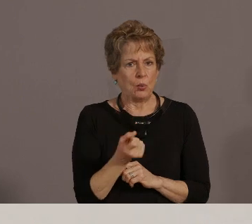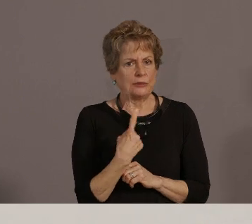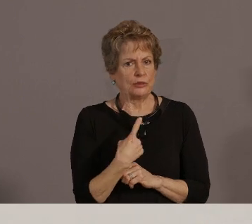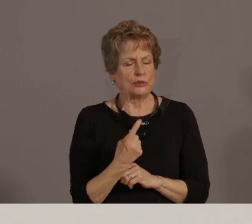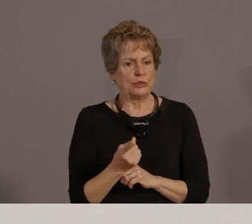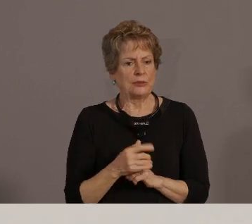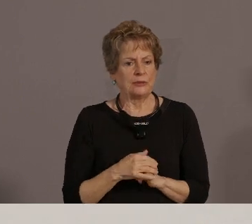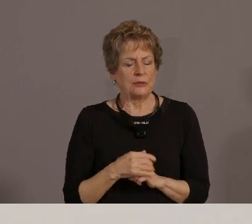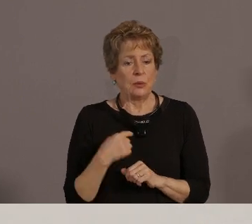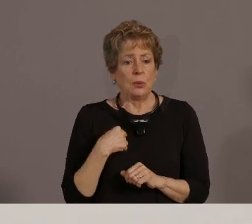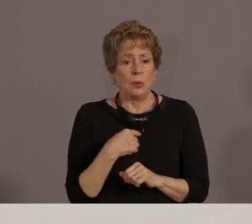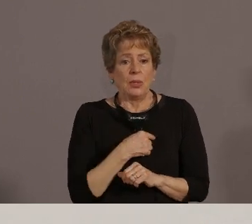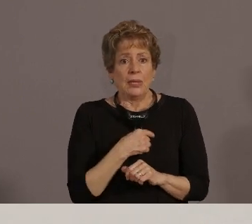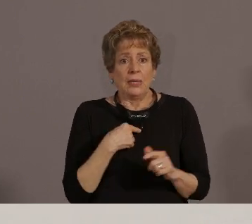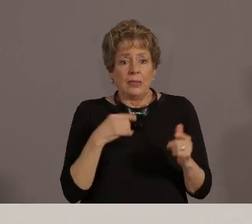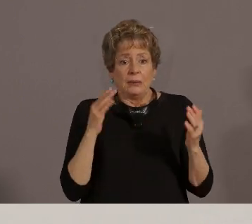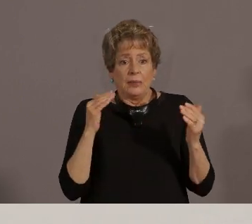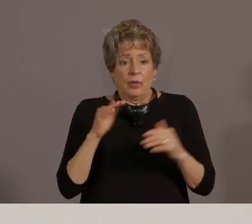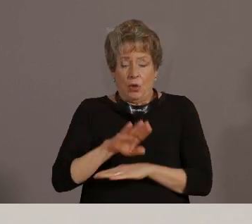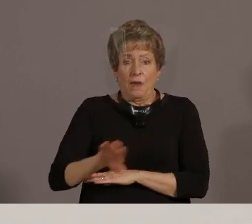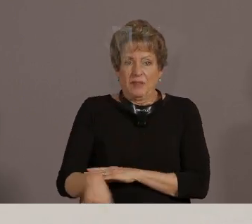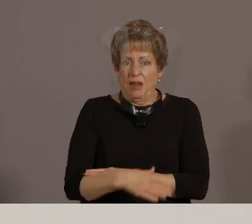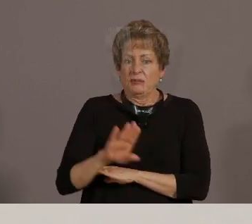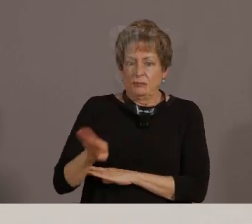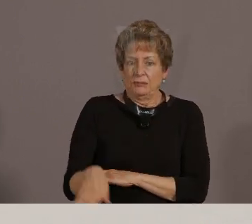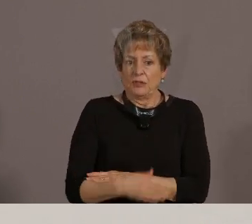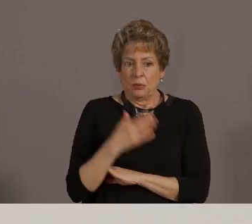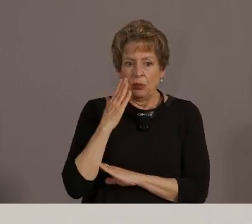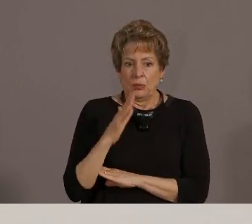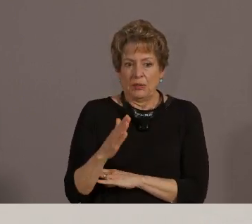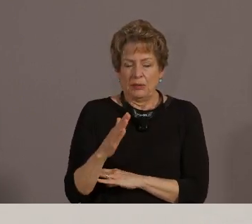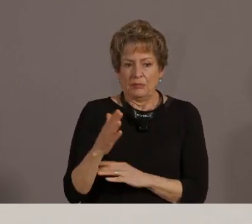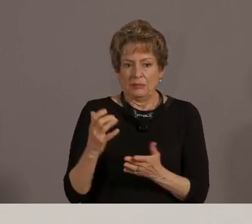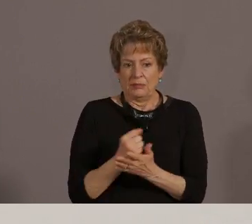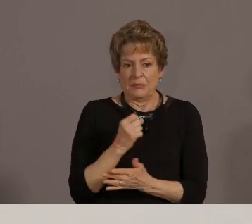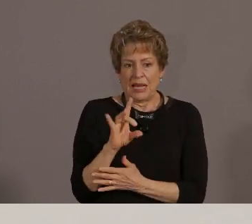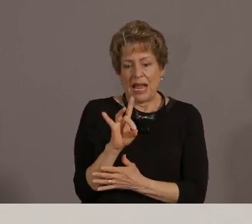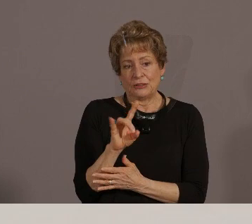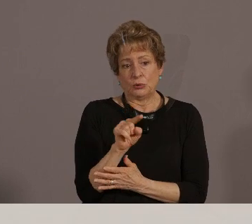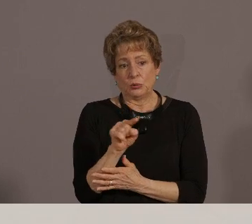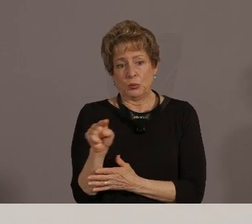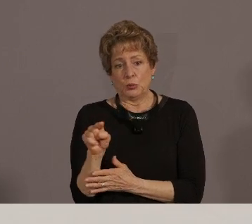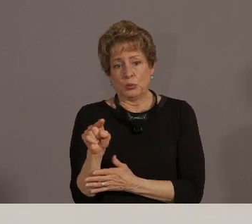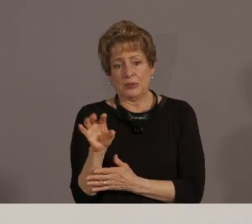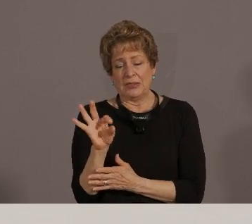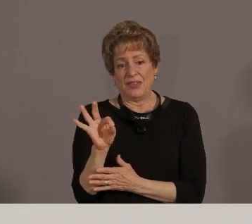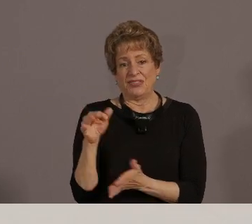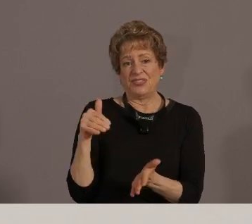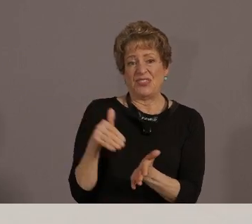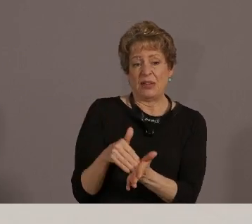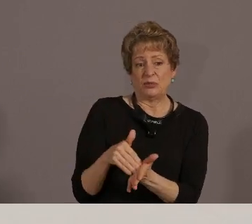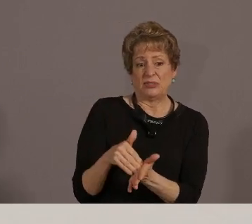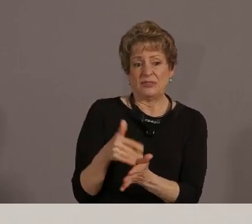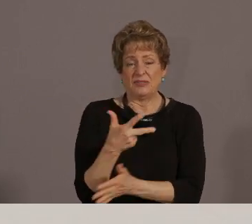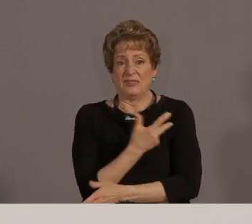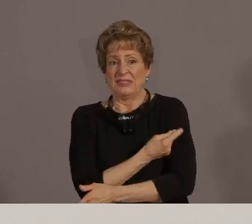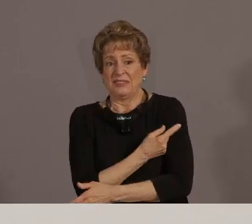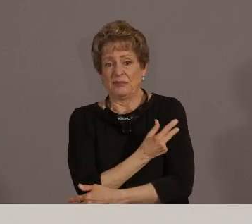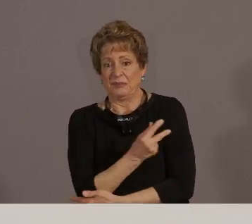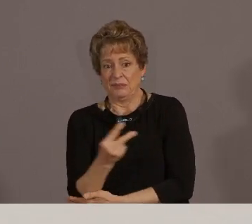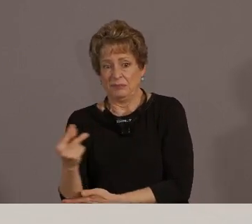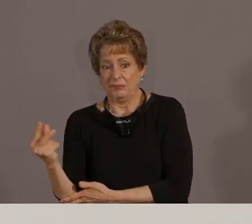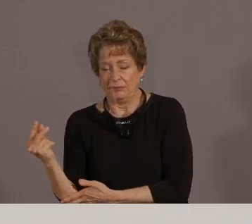do 8,000 to 9,000 vaccines, even in those hours. What we will do is we will have more